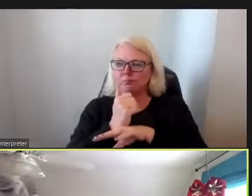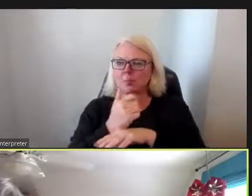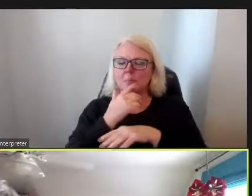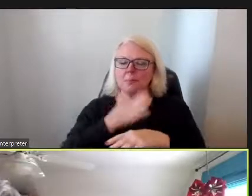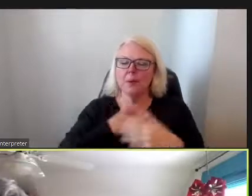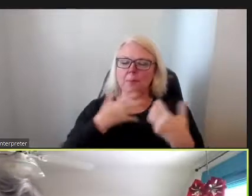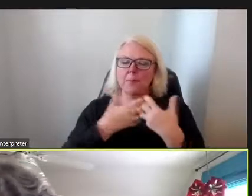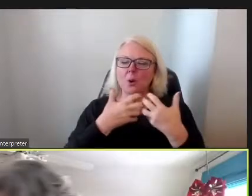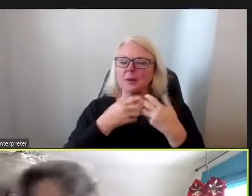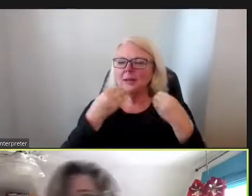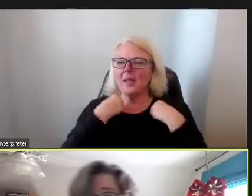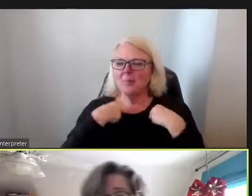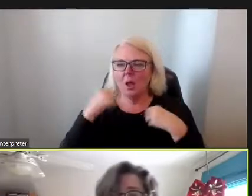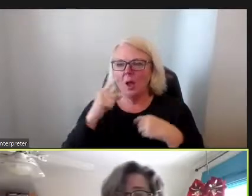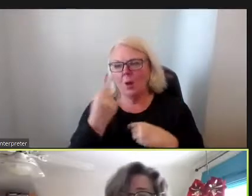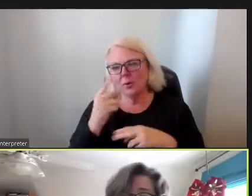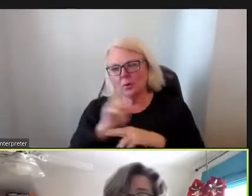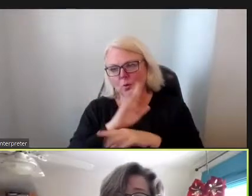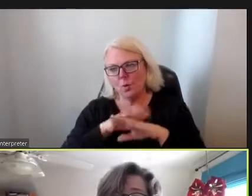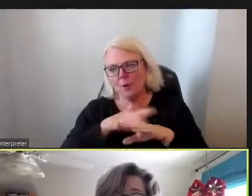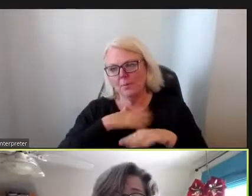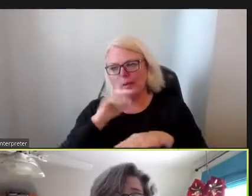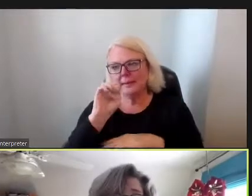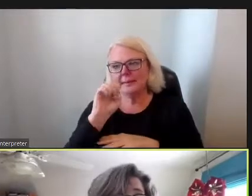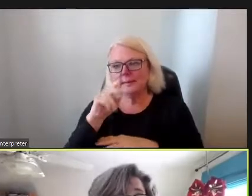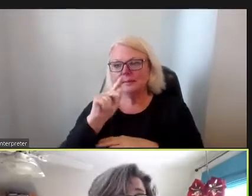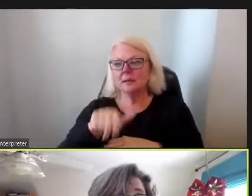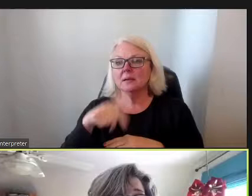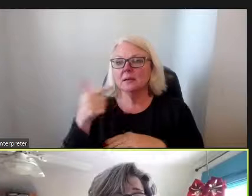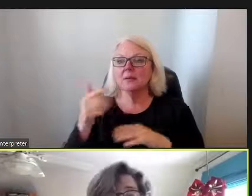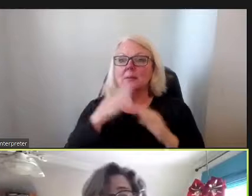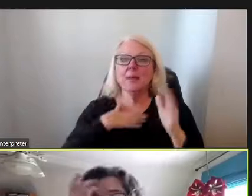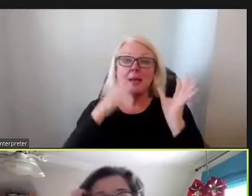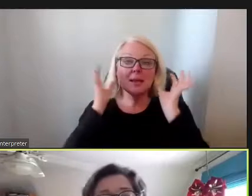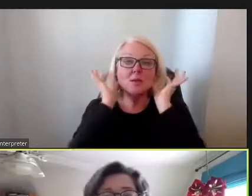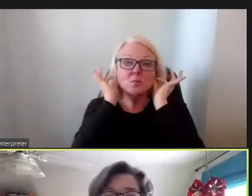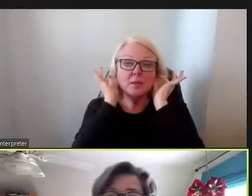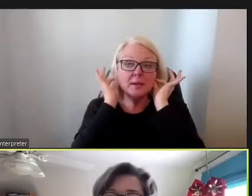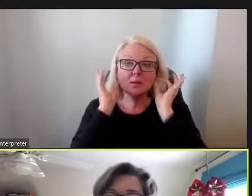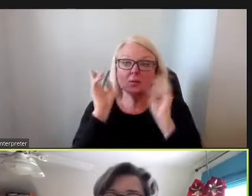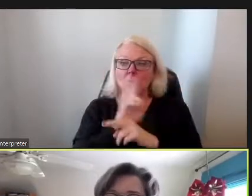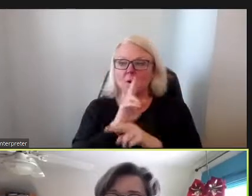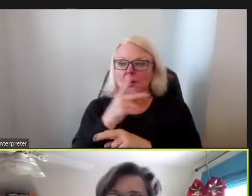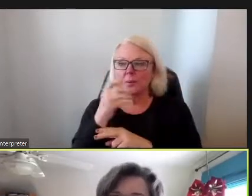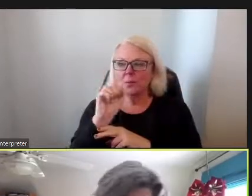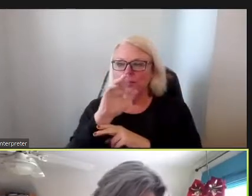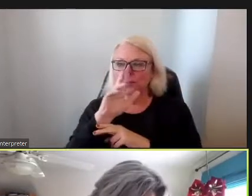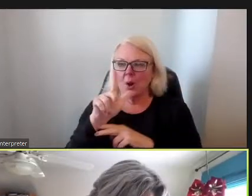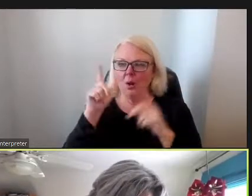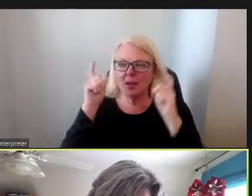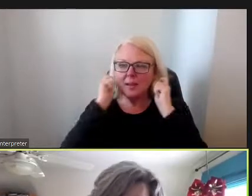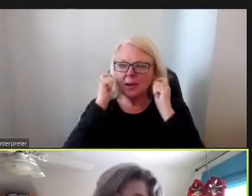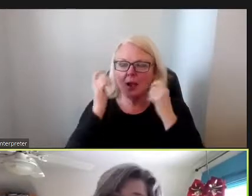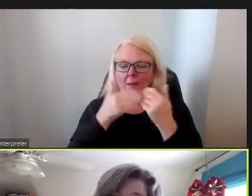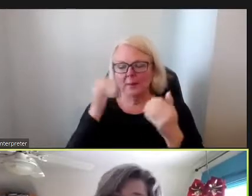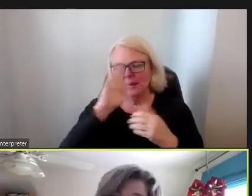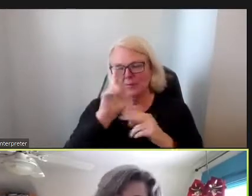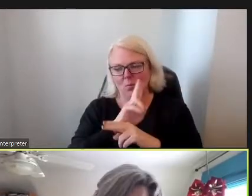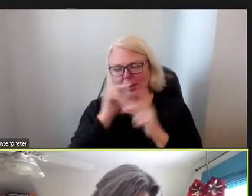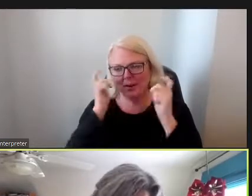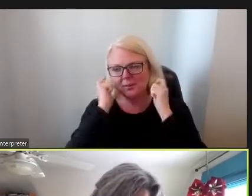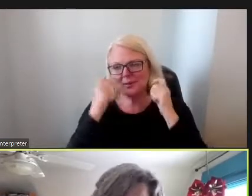on my desk. And yet another are my earrings. I'm wearing little pearl earrings and I hardly ever wear earrings. So